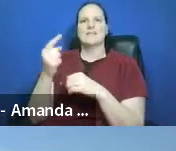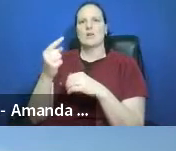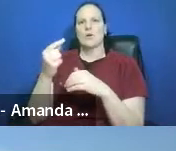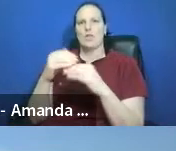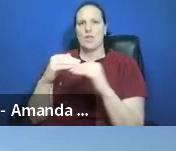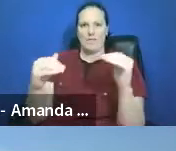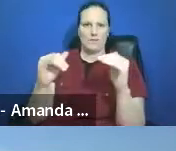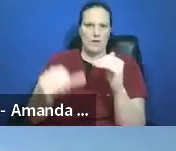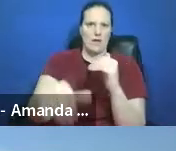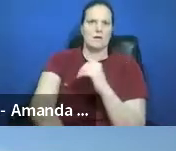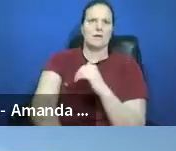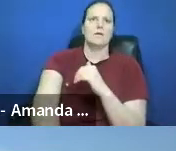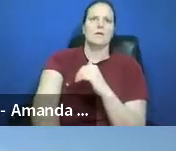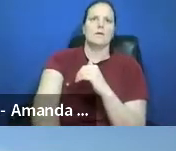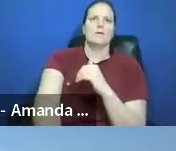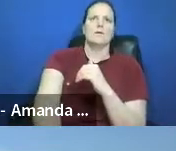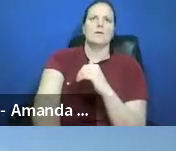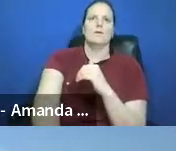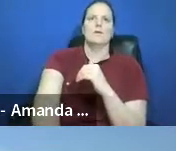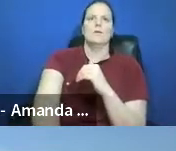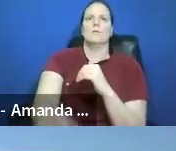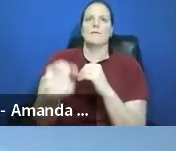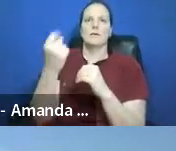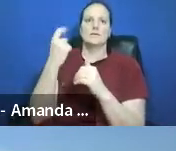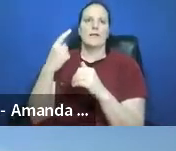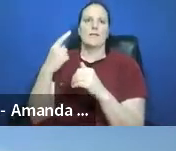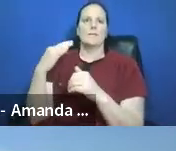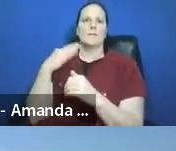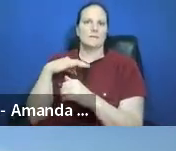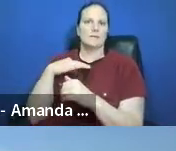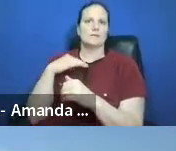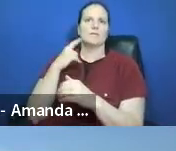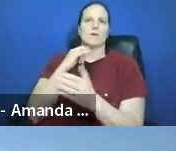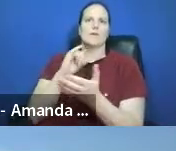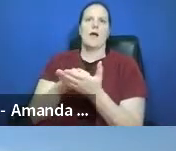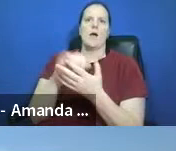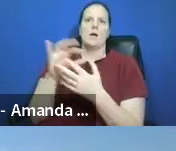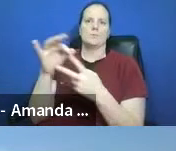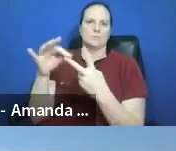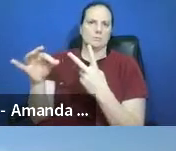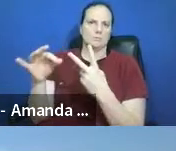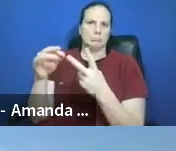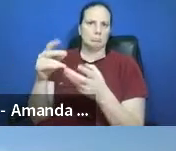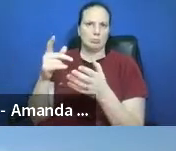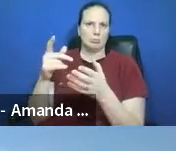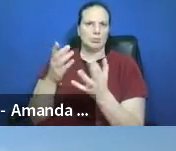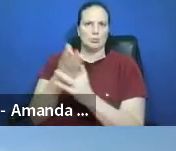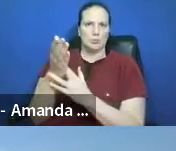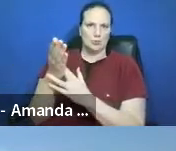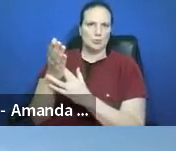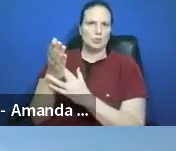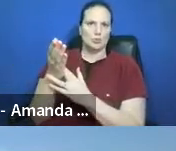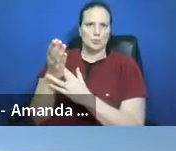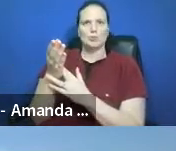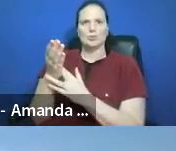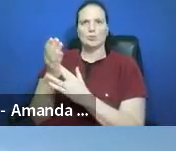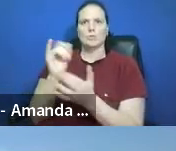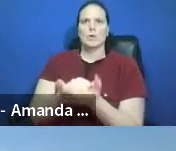understand the benefits and trade-offs around those options. And that'll take us through the